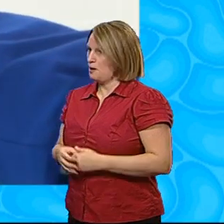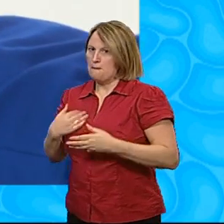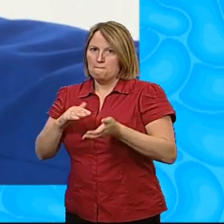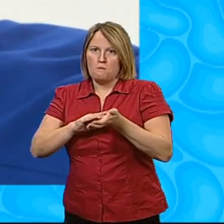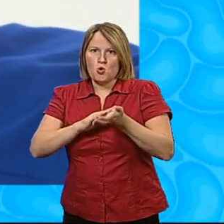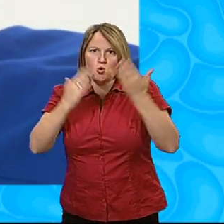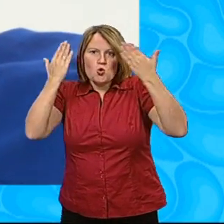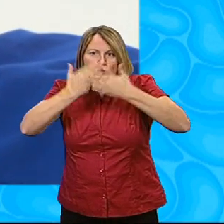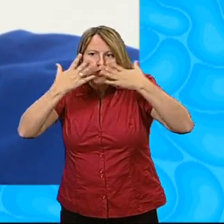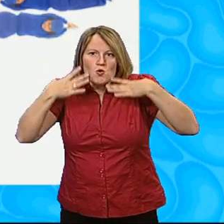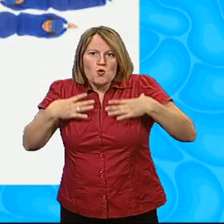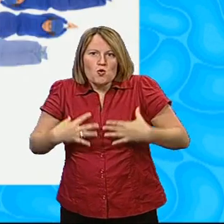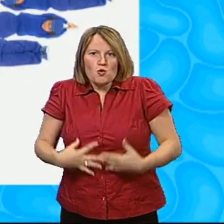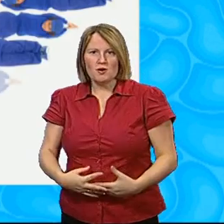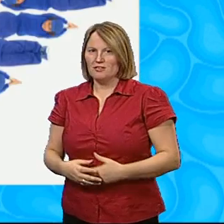I'm blue.